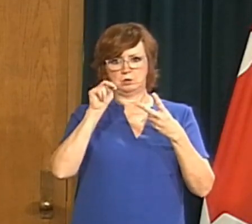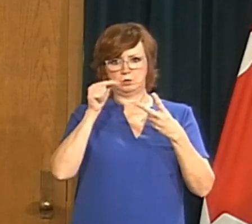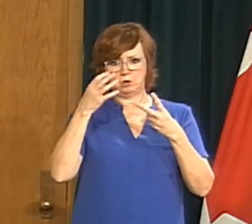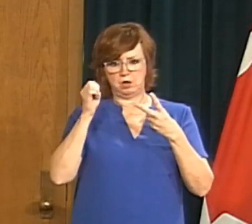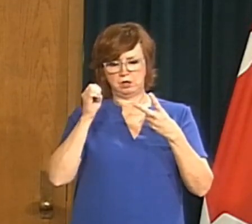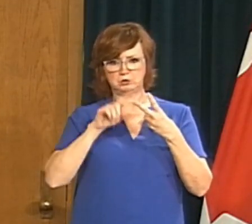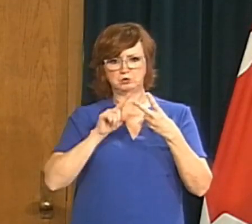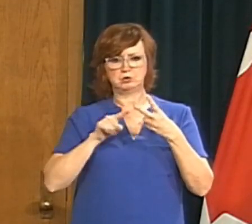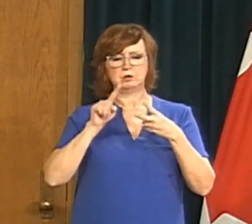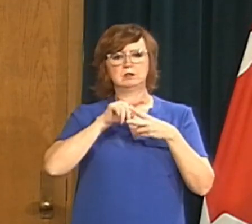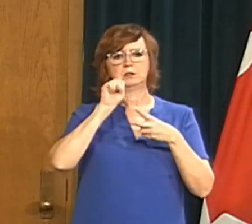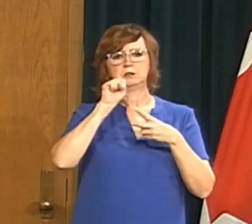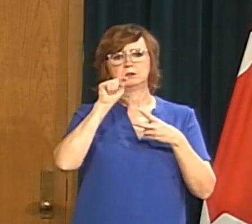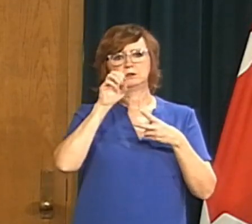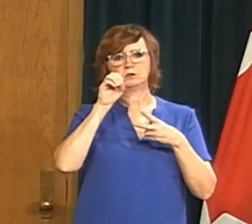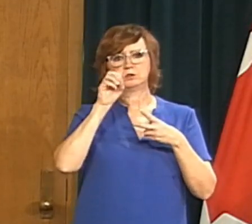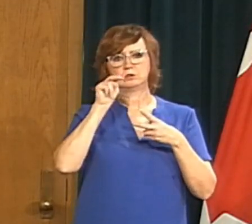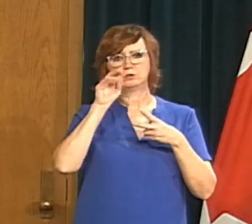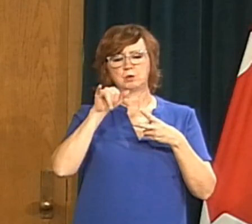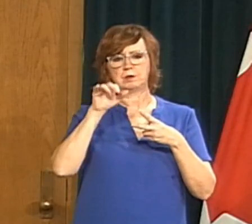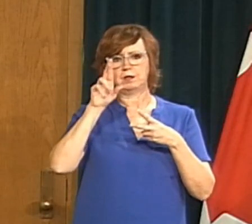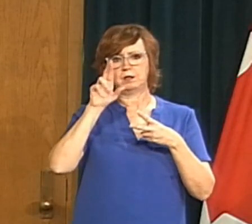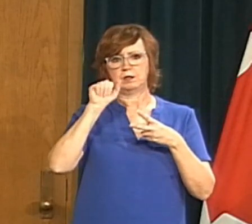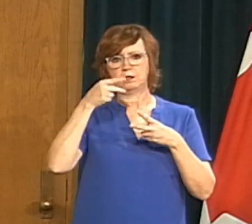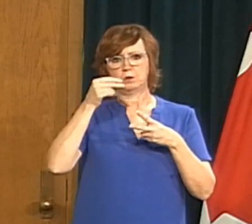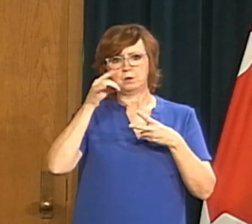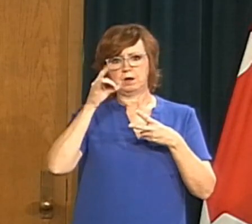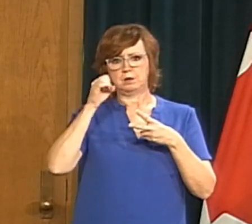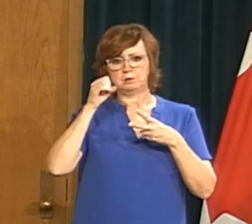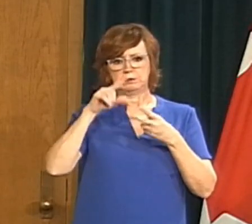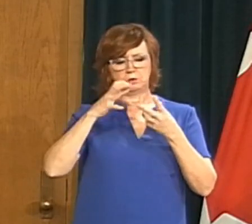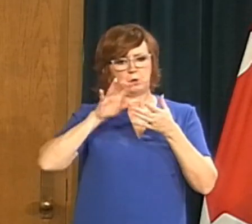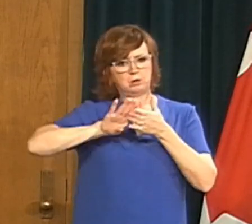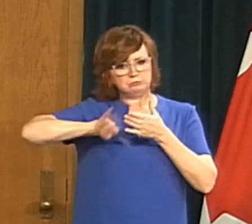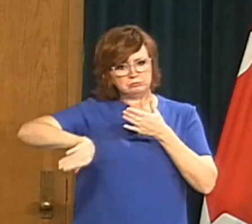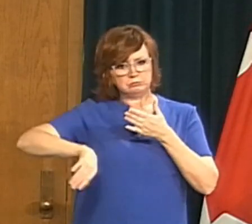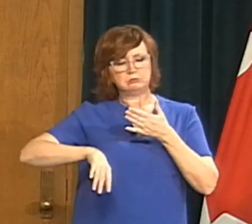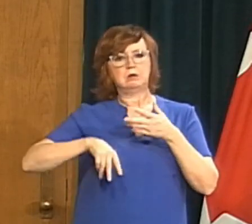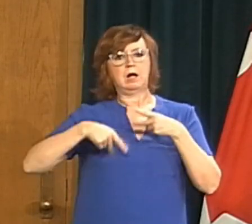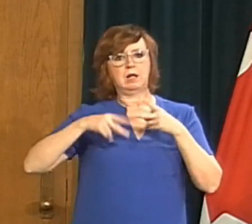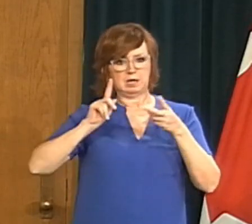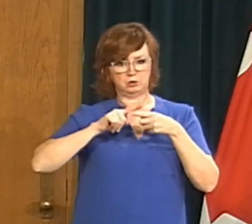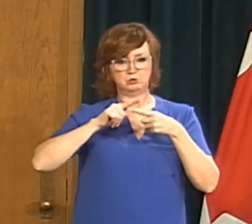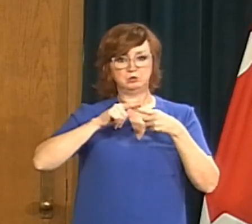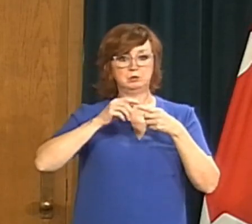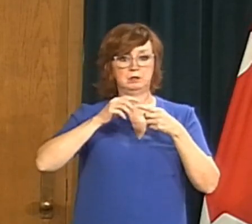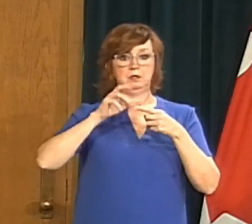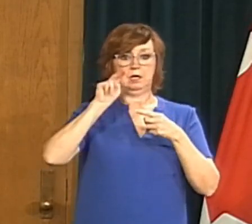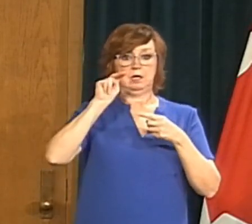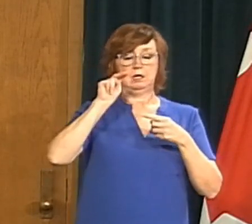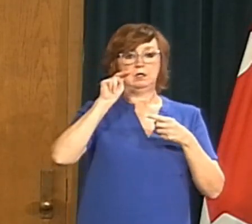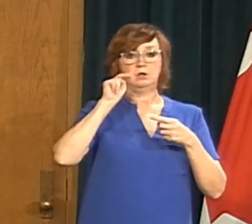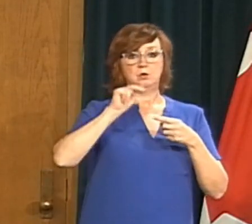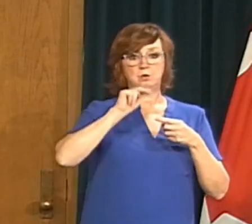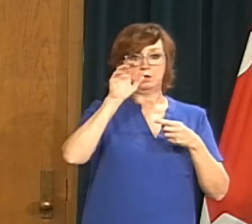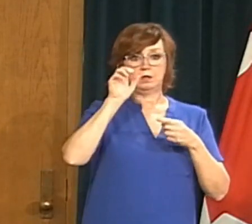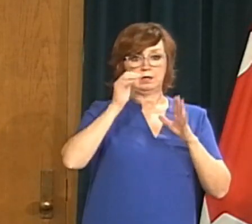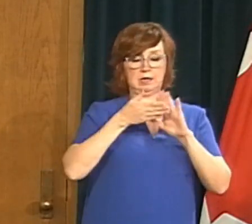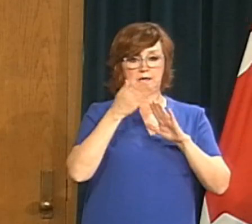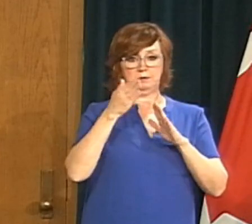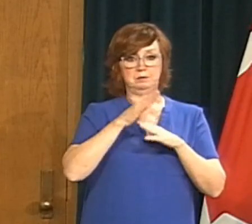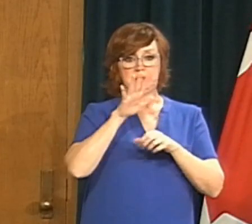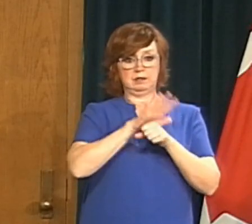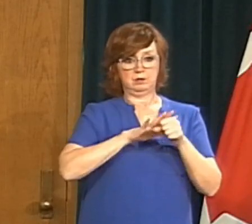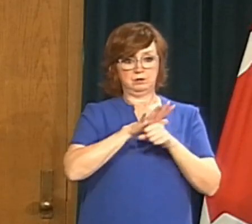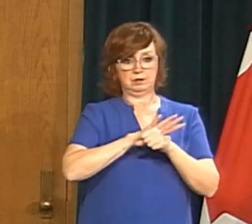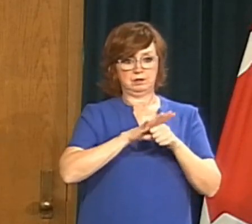not partake in the travel restrictions, not only going in and out of the Northern Administration District, but also the intercommunity